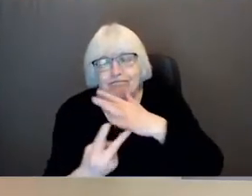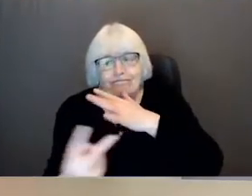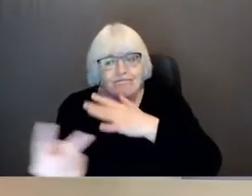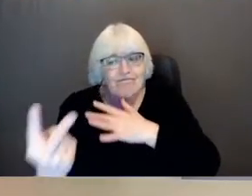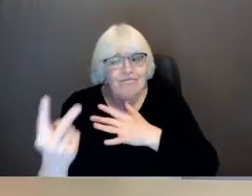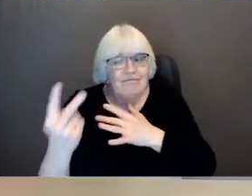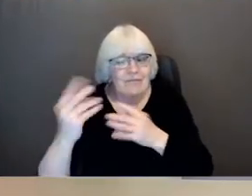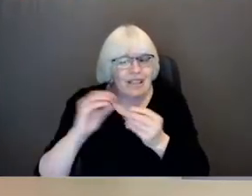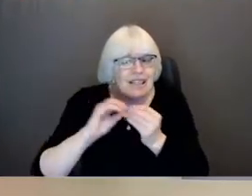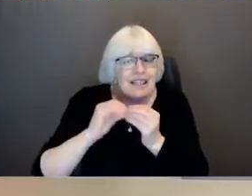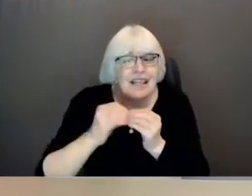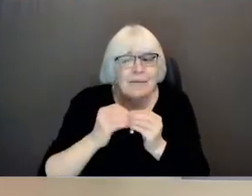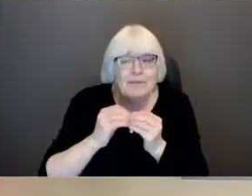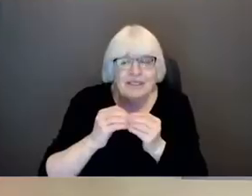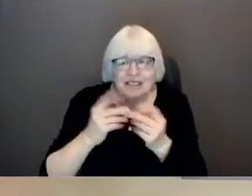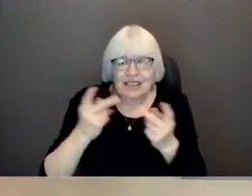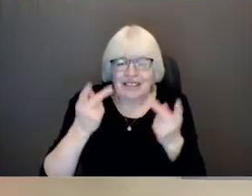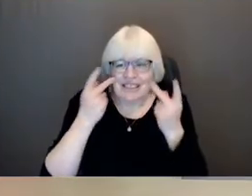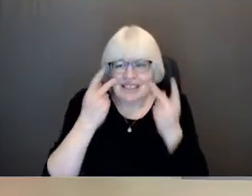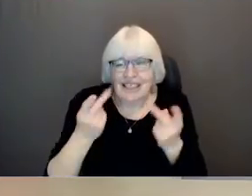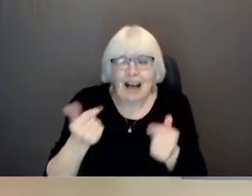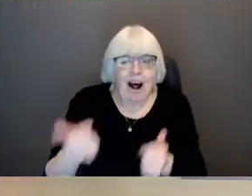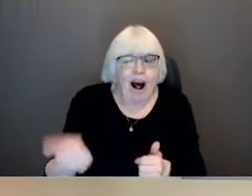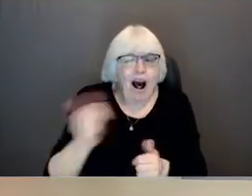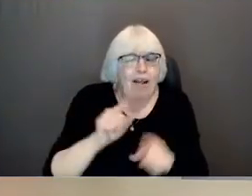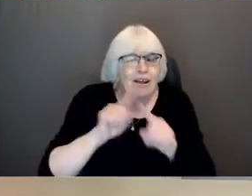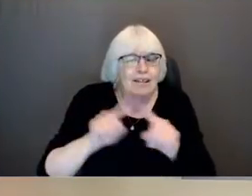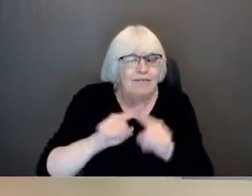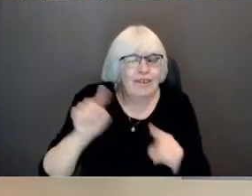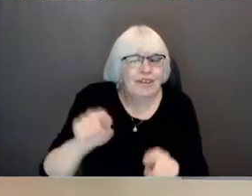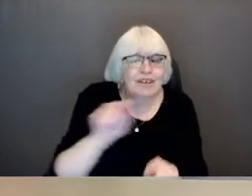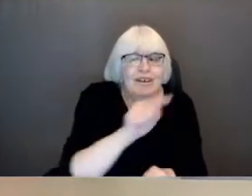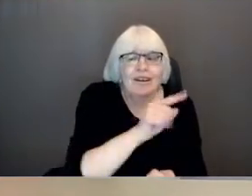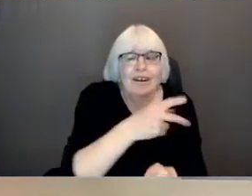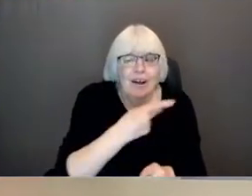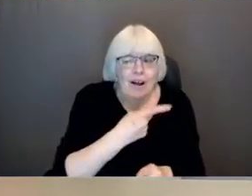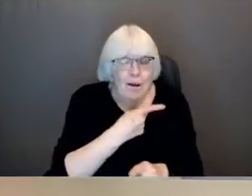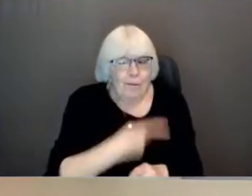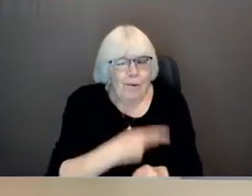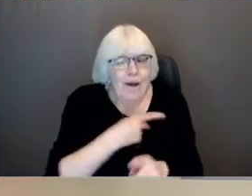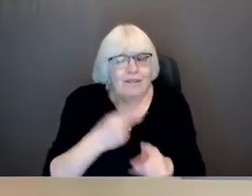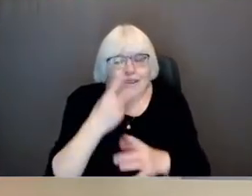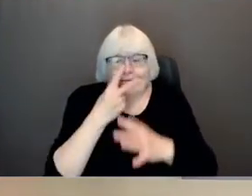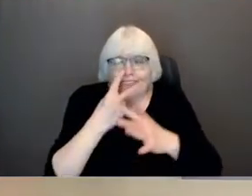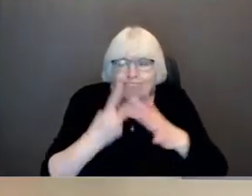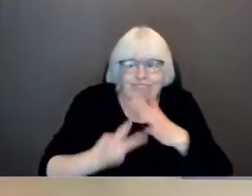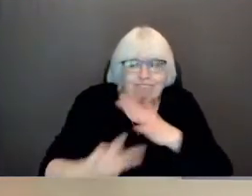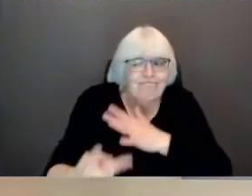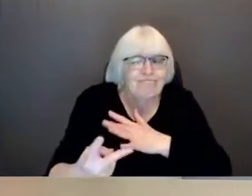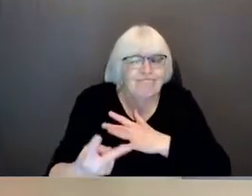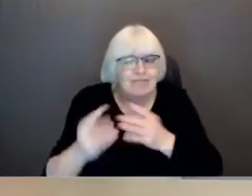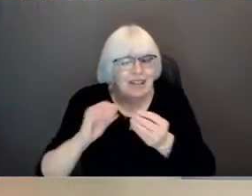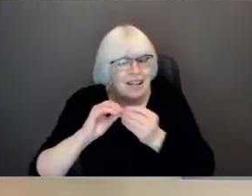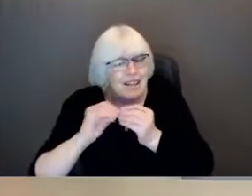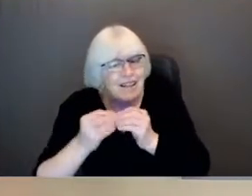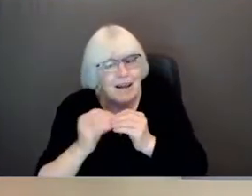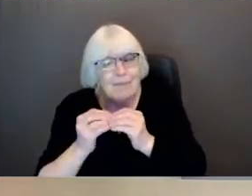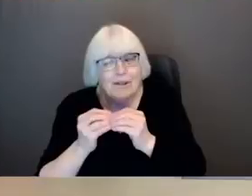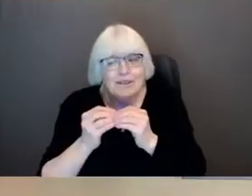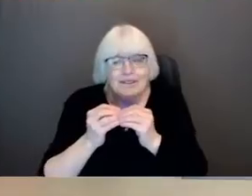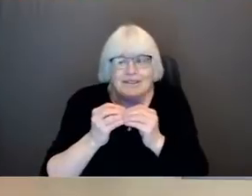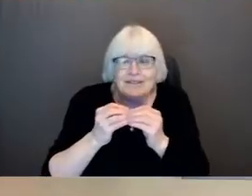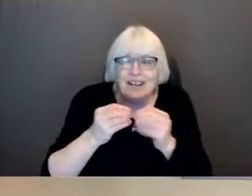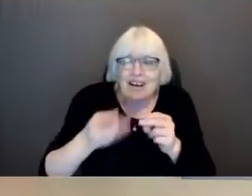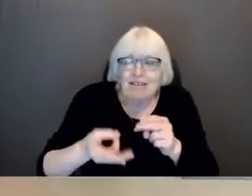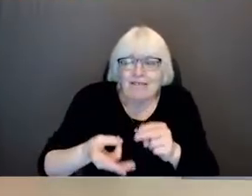on PEI? So, good question, Louise. So really, over the last year and a half, we